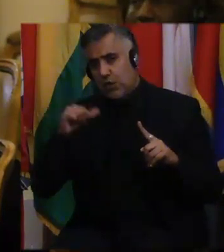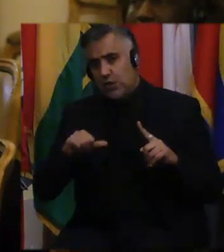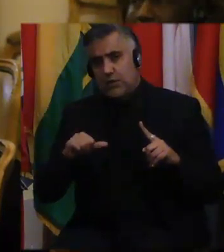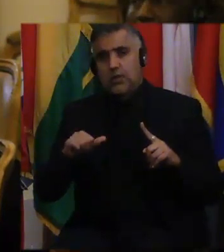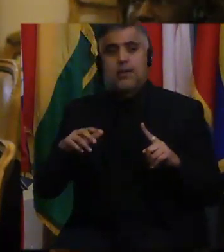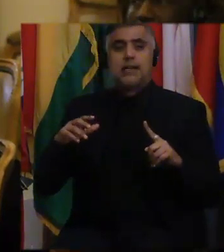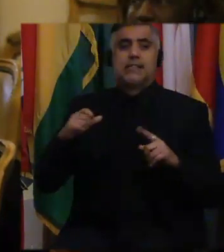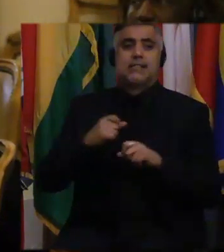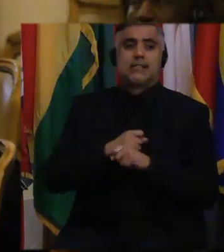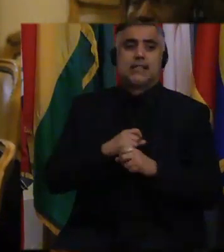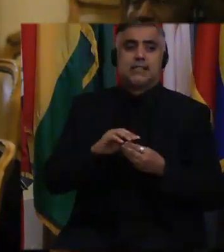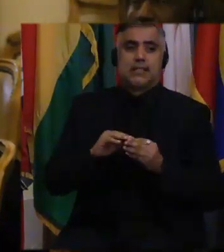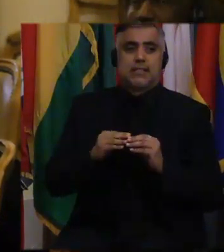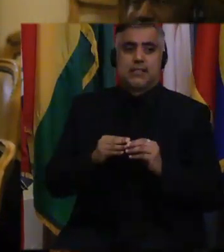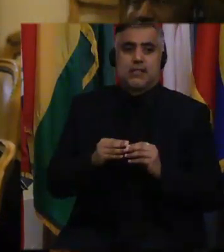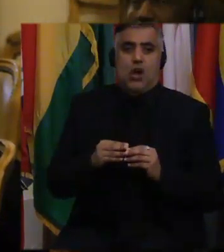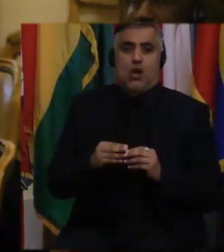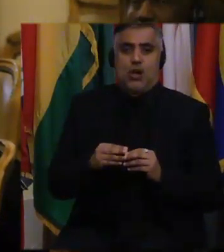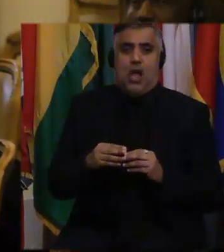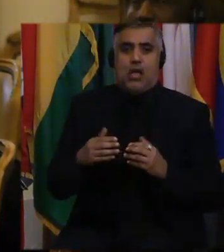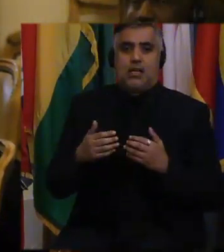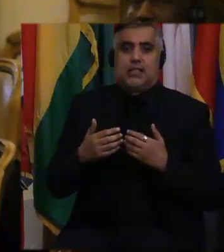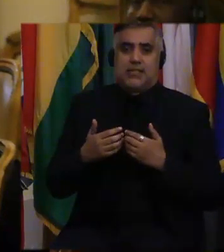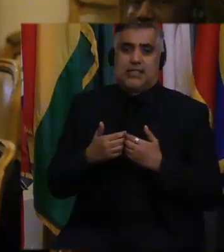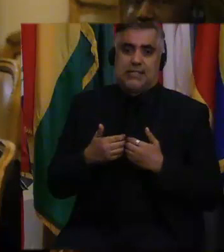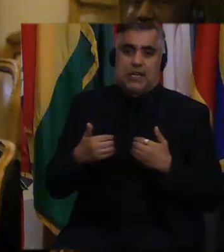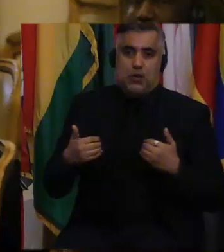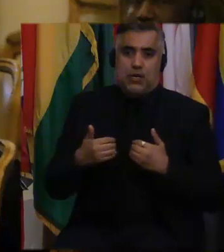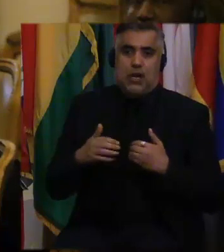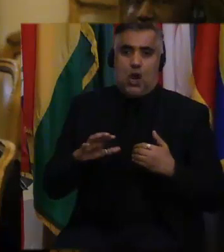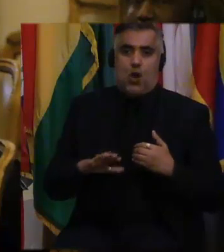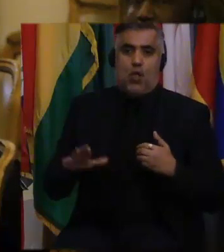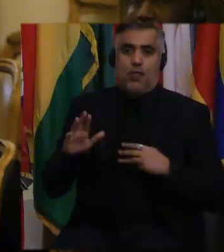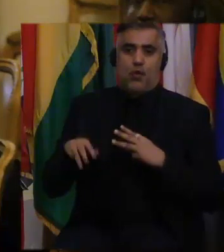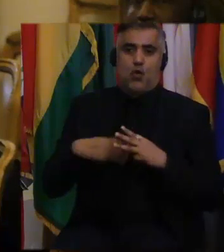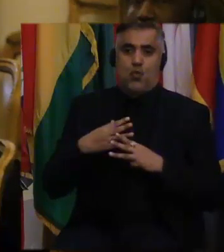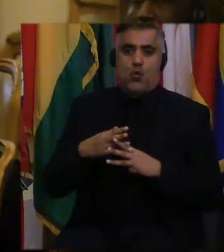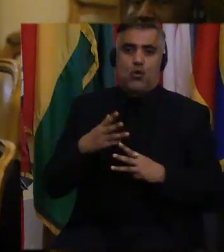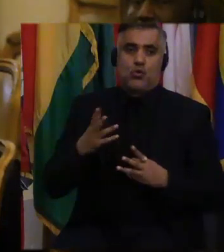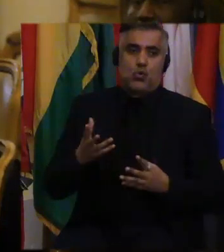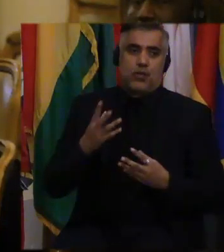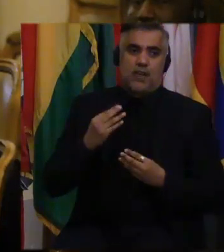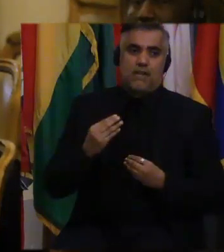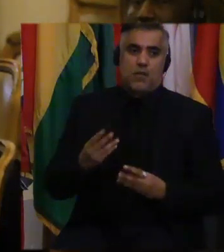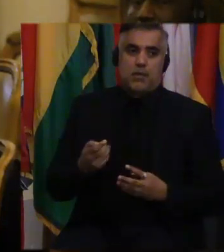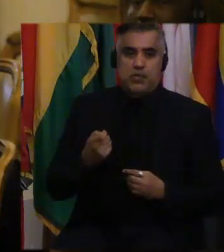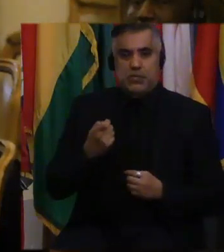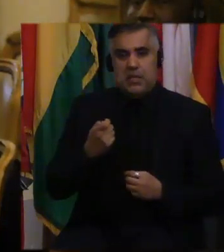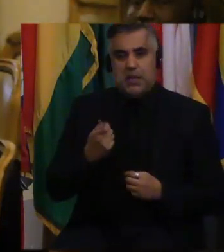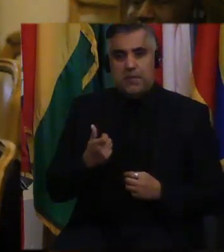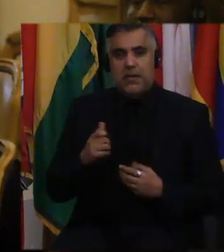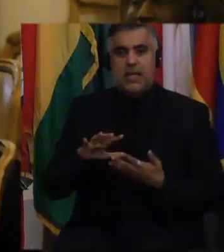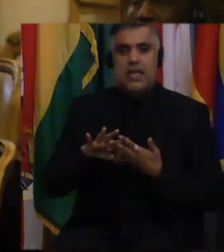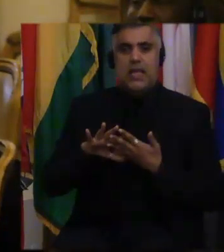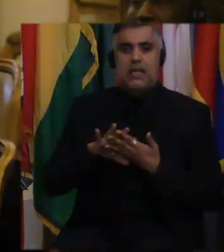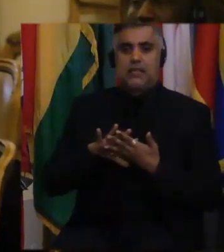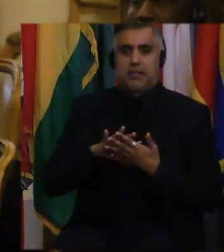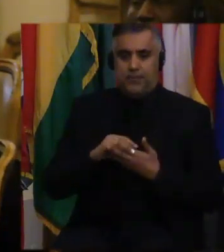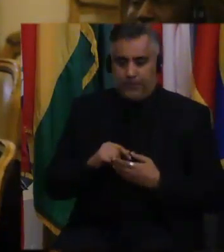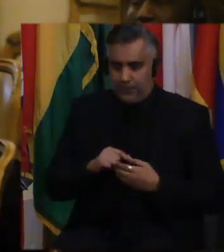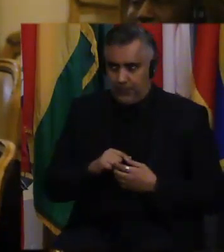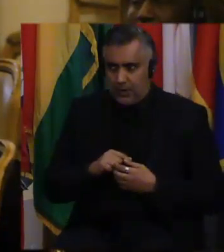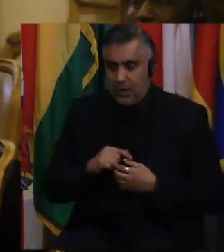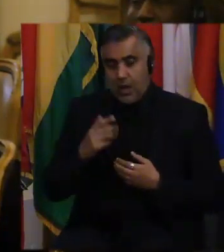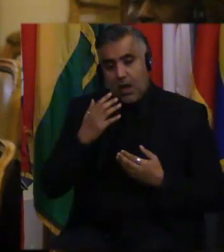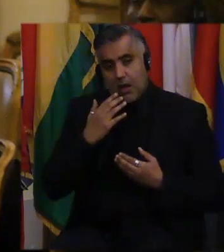Unfortunately, statistics are not segregated around the world, so the information is a bit hazy. I